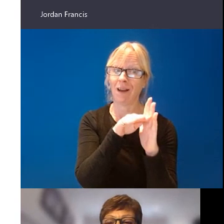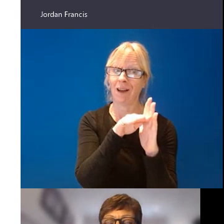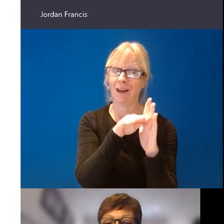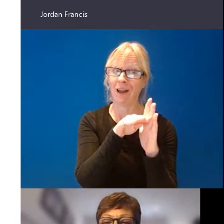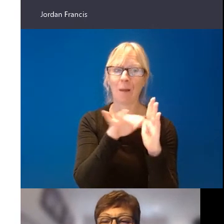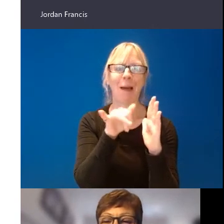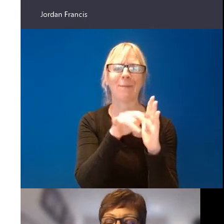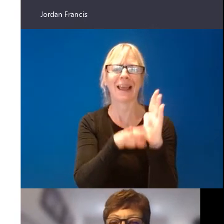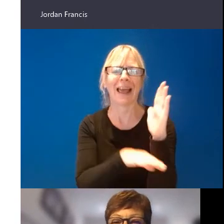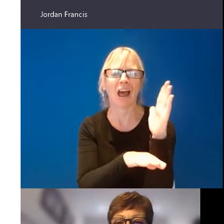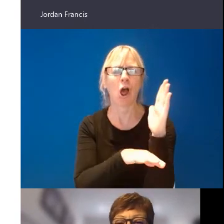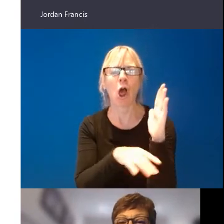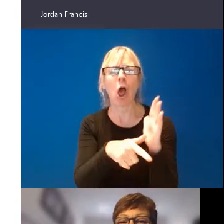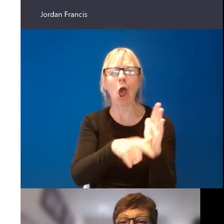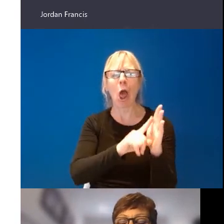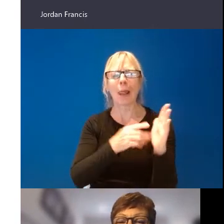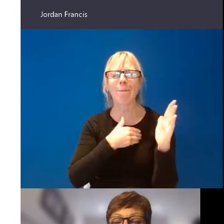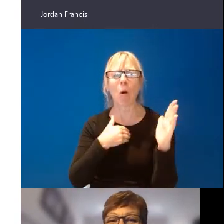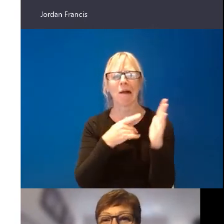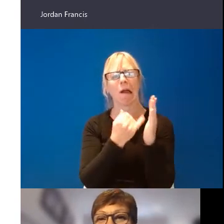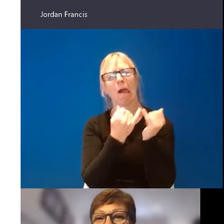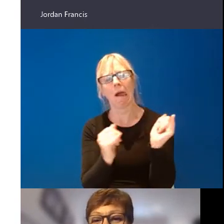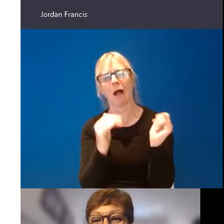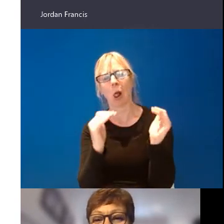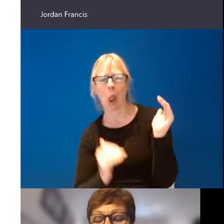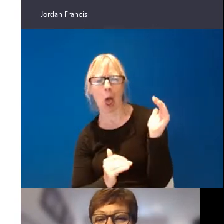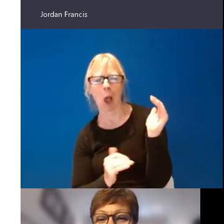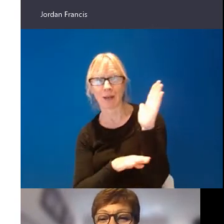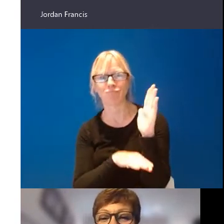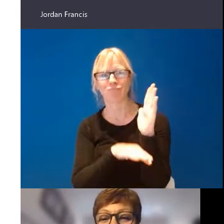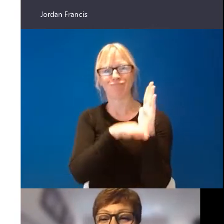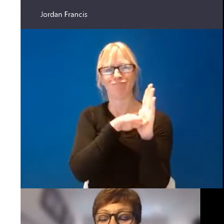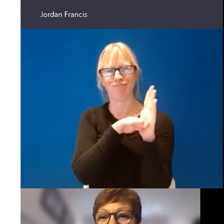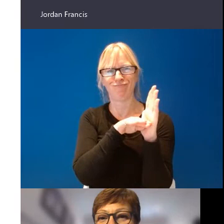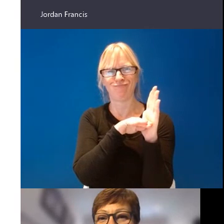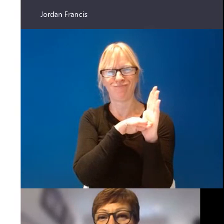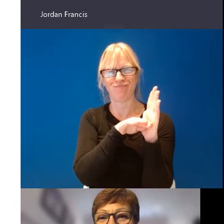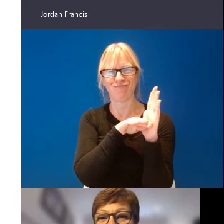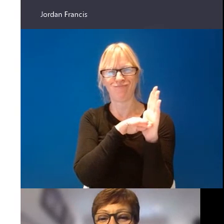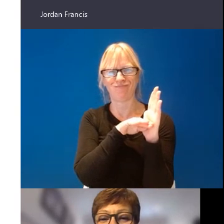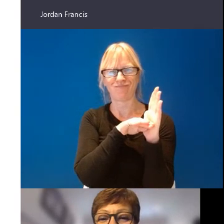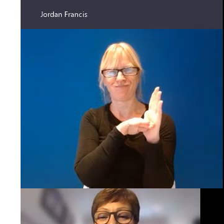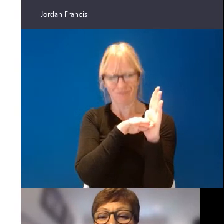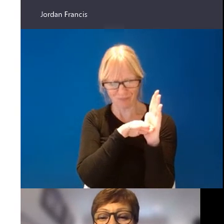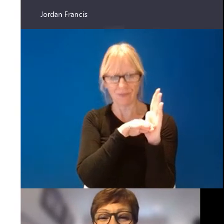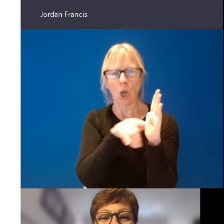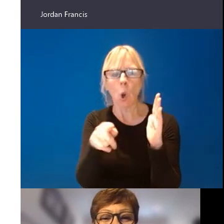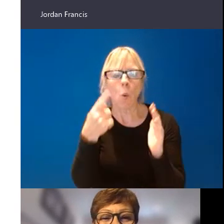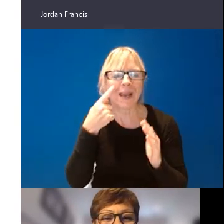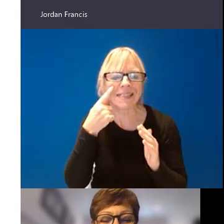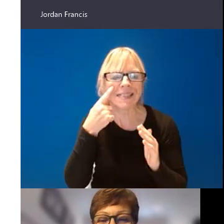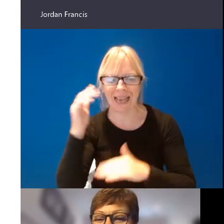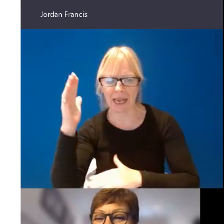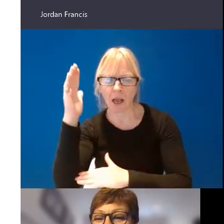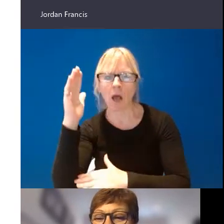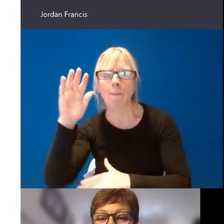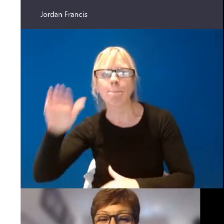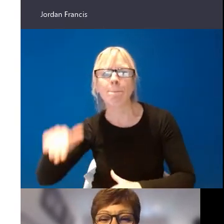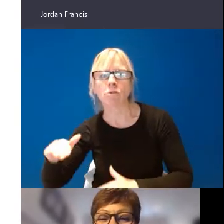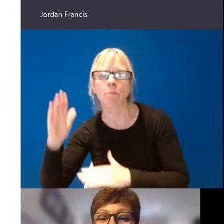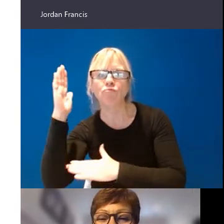looks like it's improving a bit. So we can see at the bottom right-hand corner of the screen how many people are responding on the Menti. So we've had